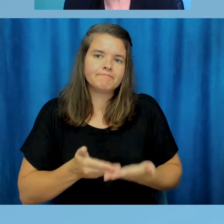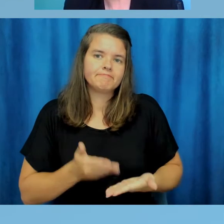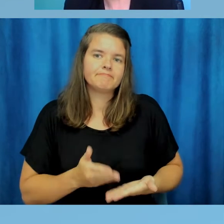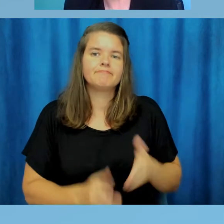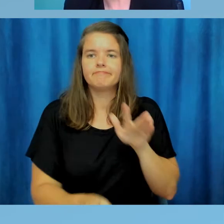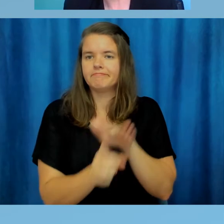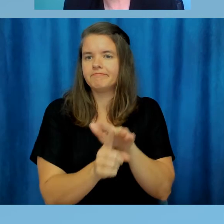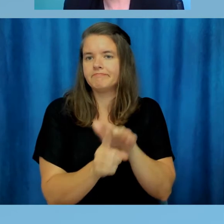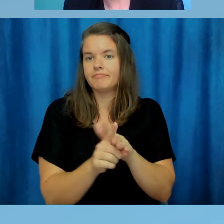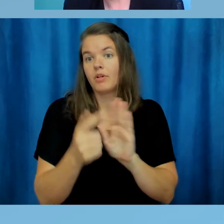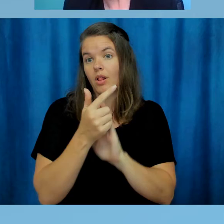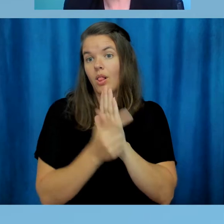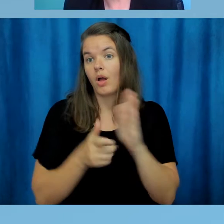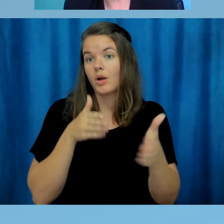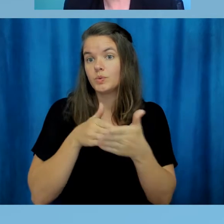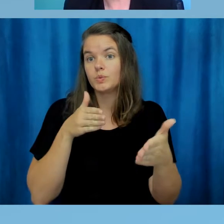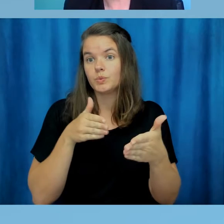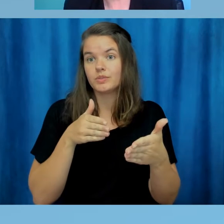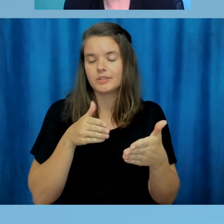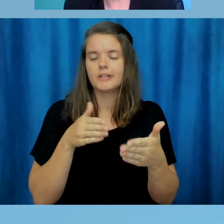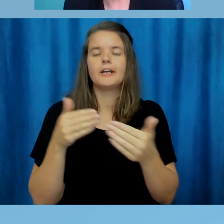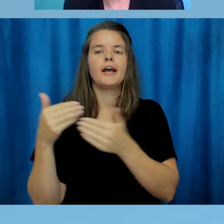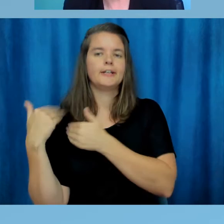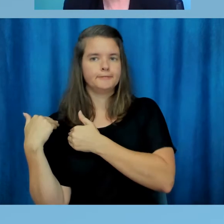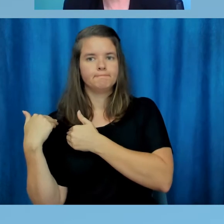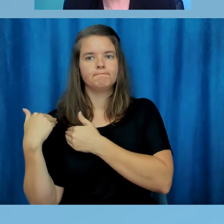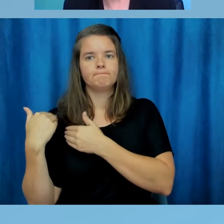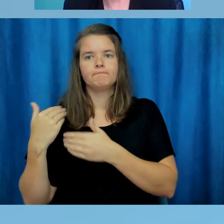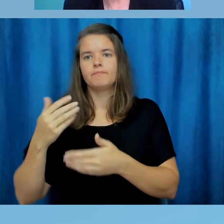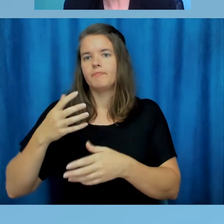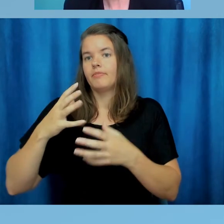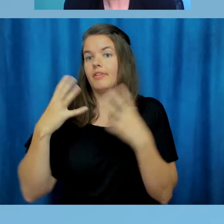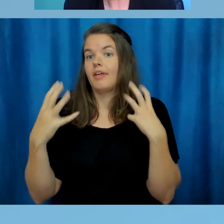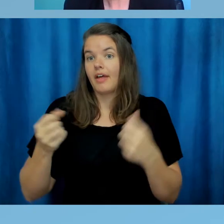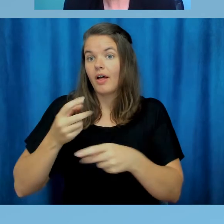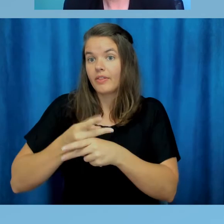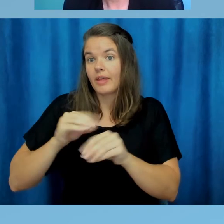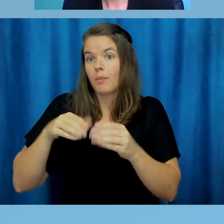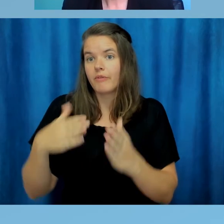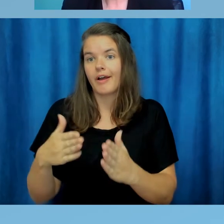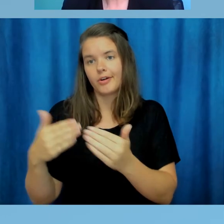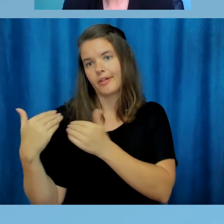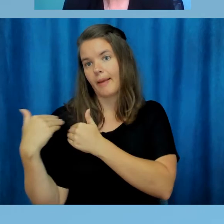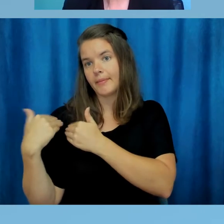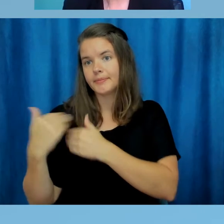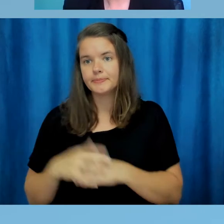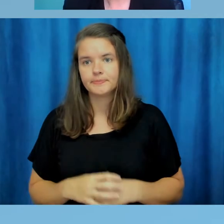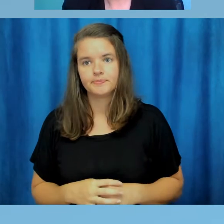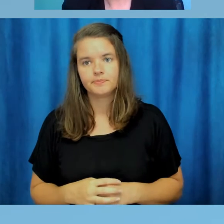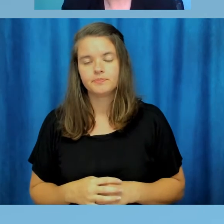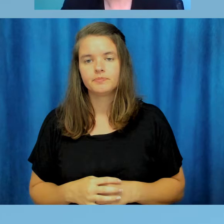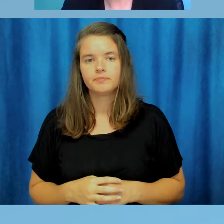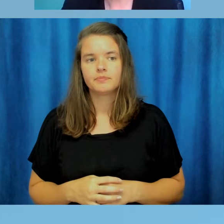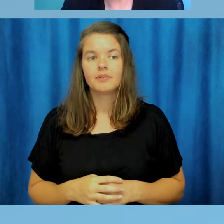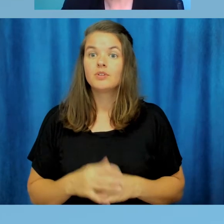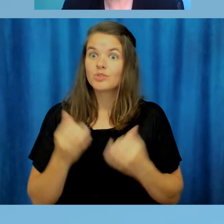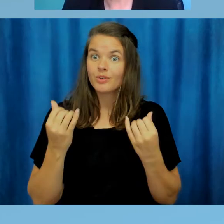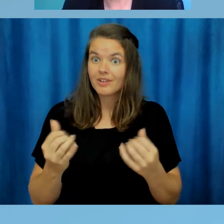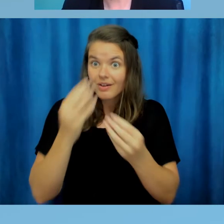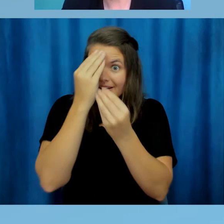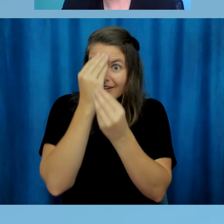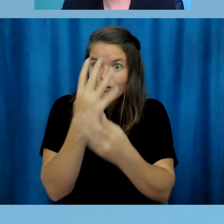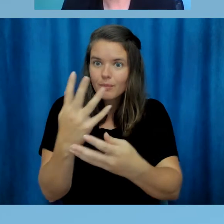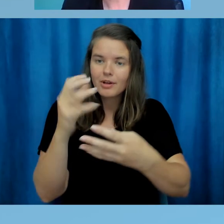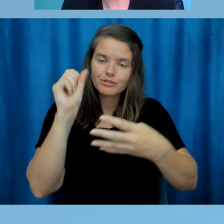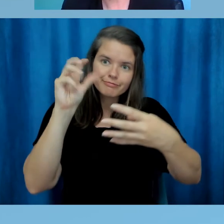facts that have come up in lawsuits where liability was found for the healthcare provider. So I've given you a lot of information, and now we'll